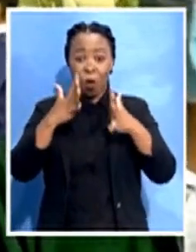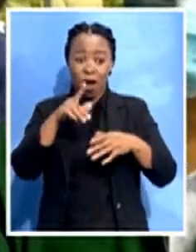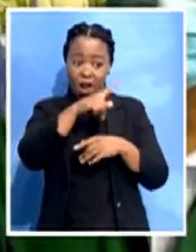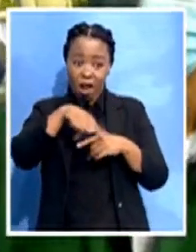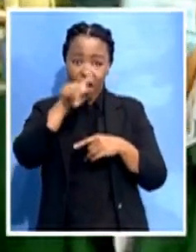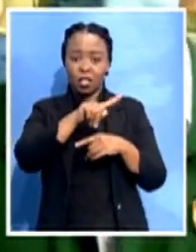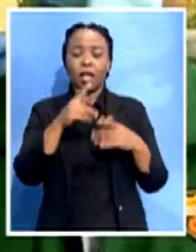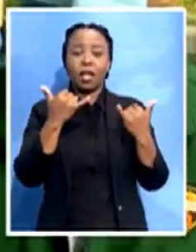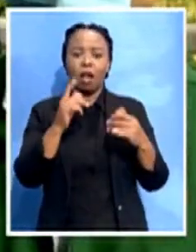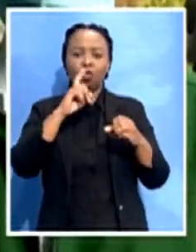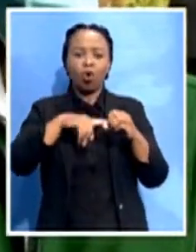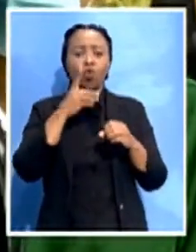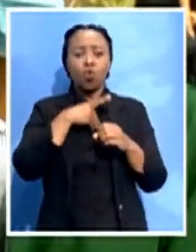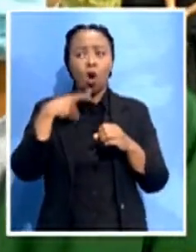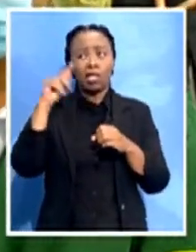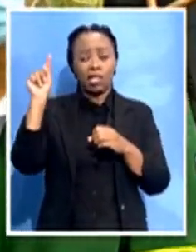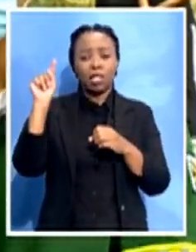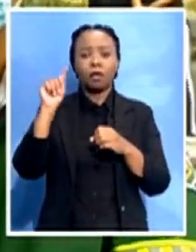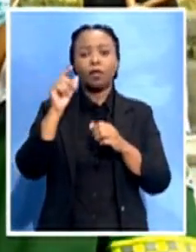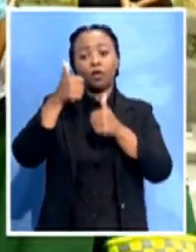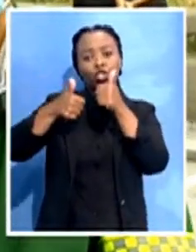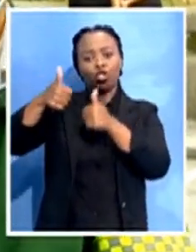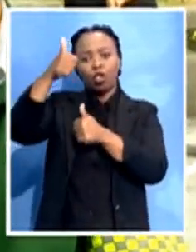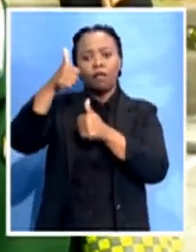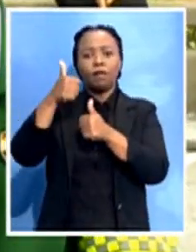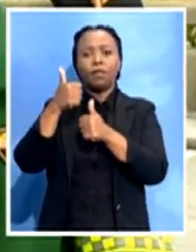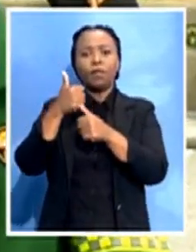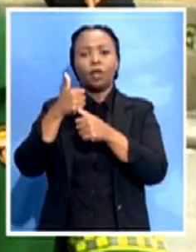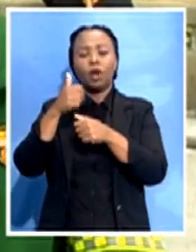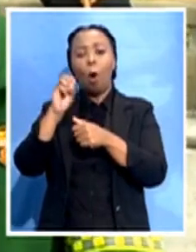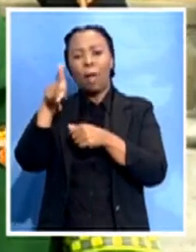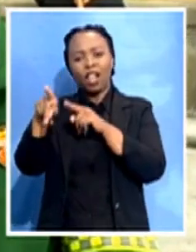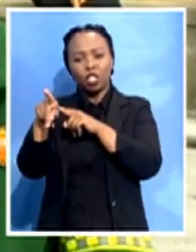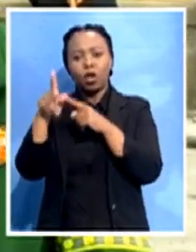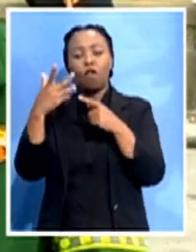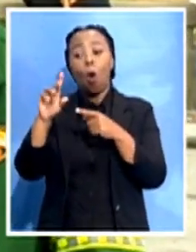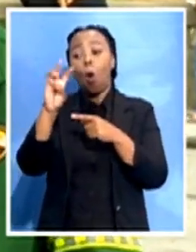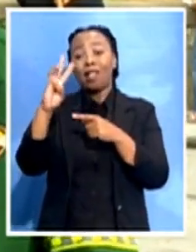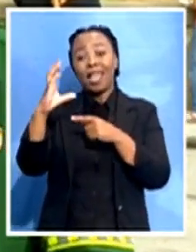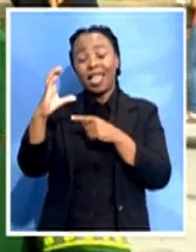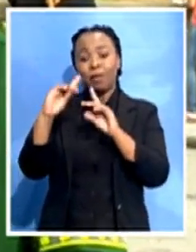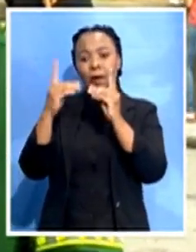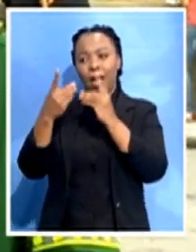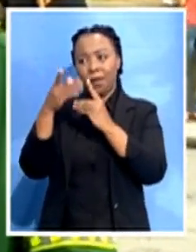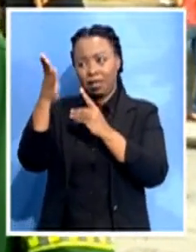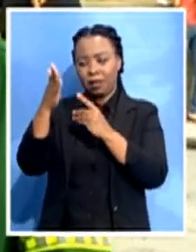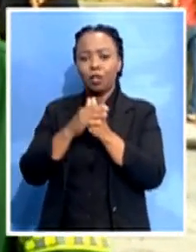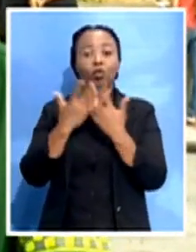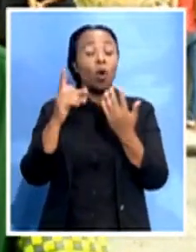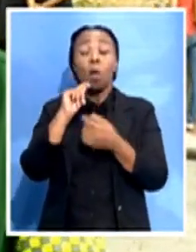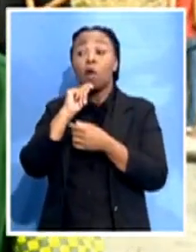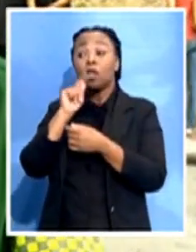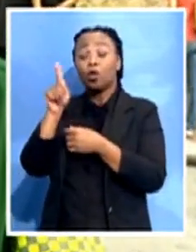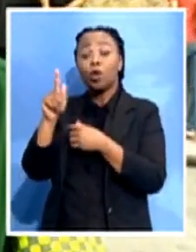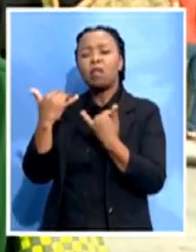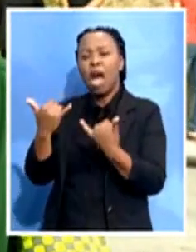Operations for the Western Cape Department of Health. Doctor, very warm good morning to you. We see sense excitement